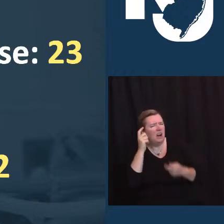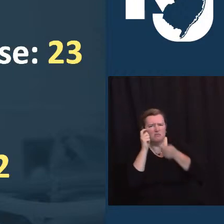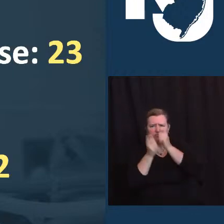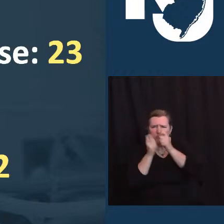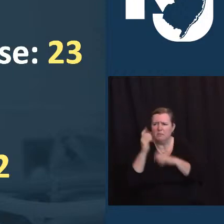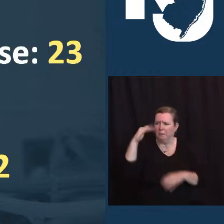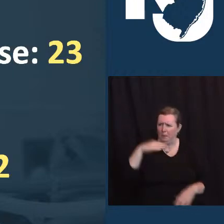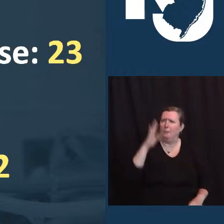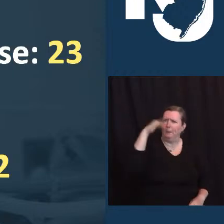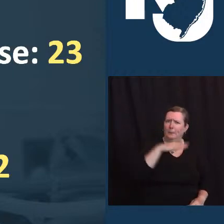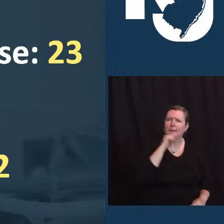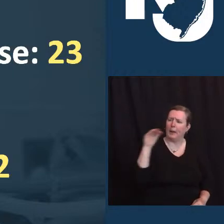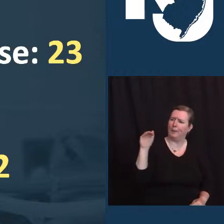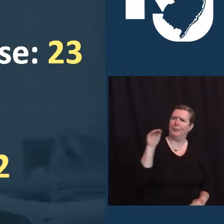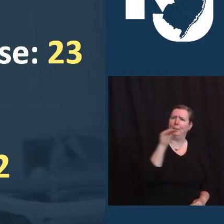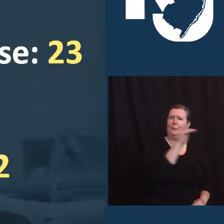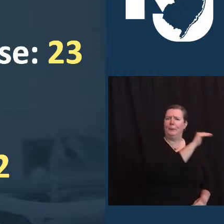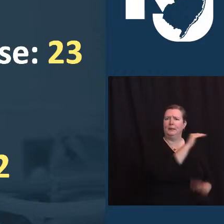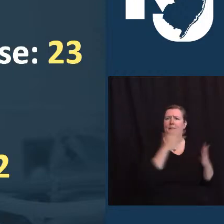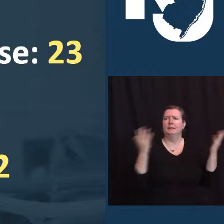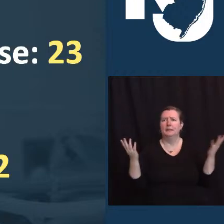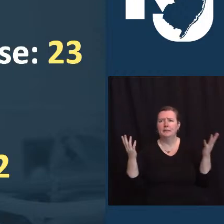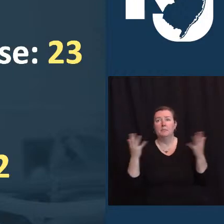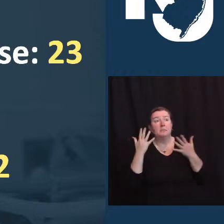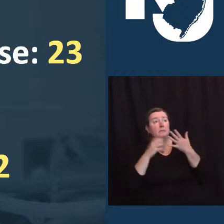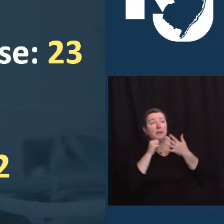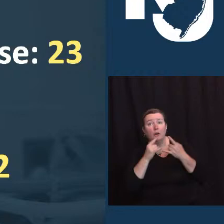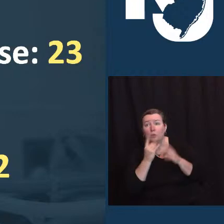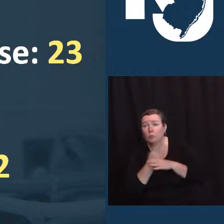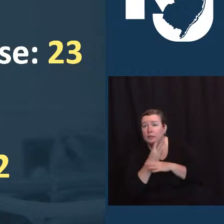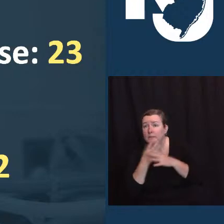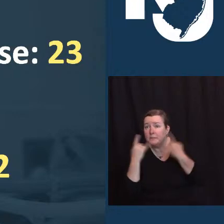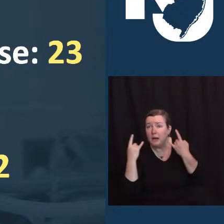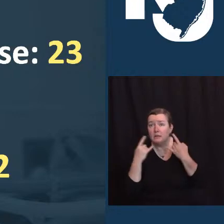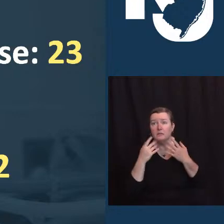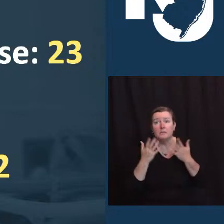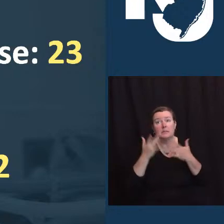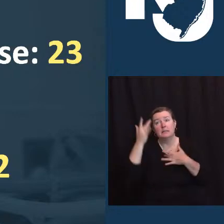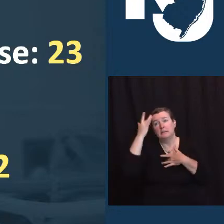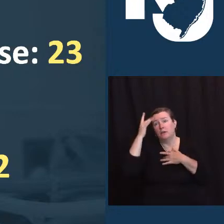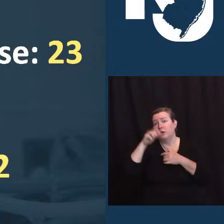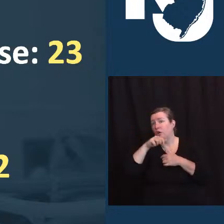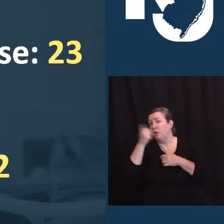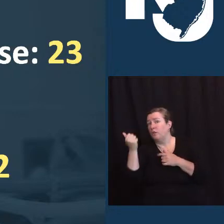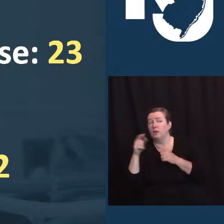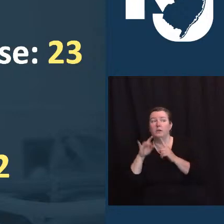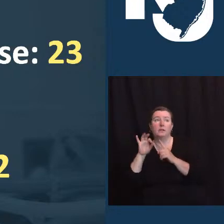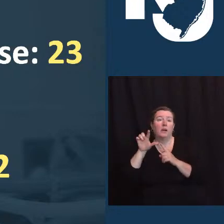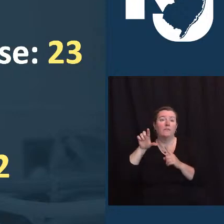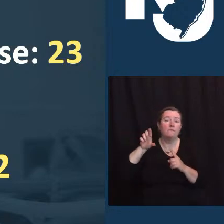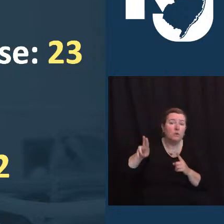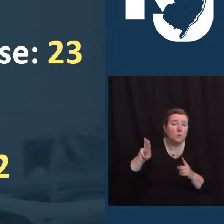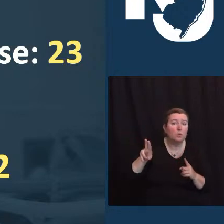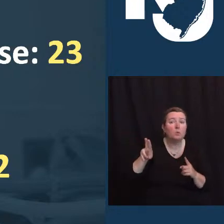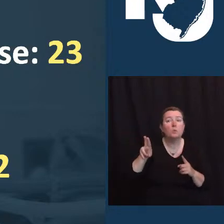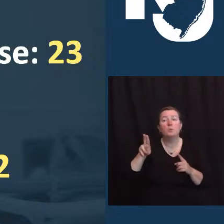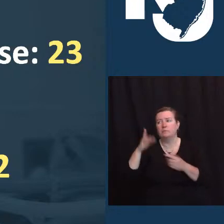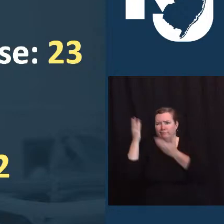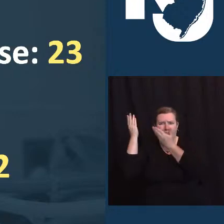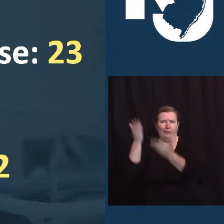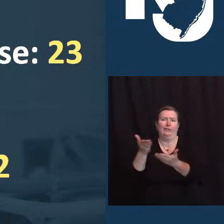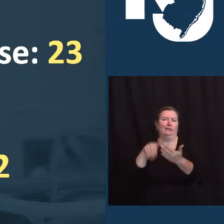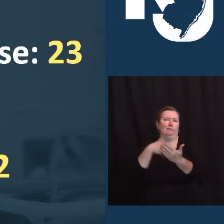largely wearing masks these days, there may be other respiratory illnesses that are in the mix that at one point may be viewed as COVID and in fact turned out not to